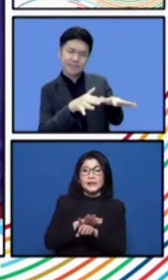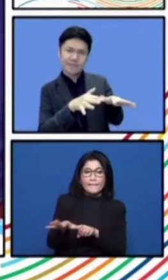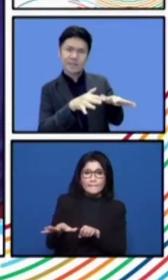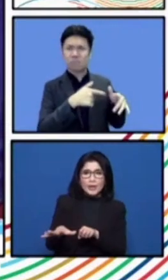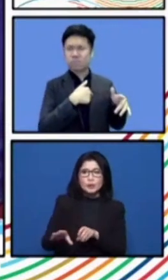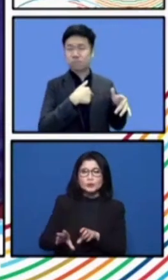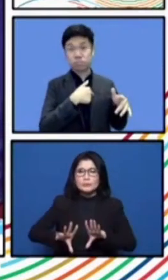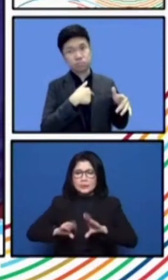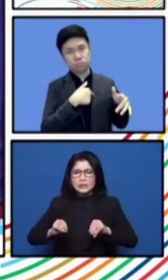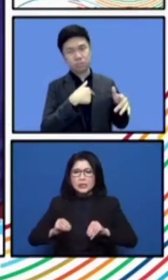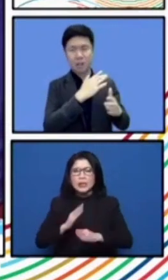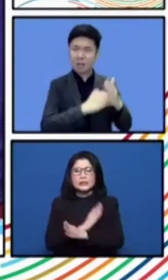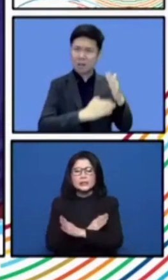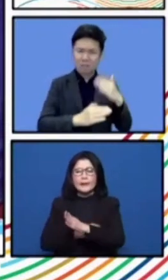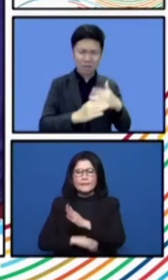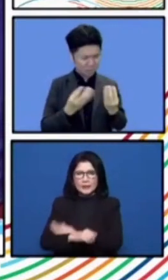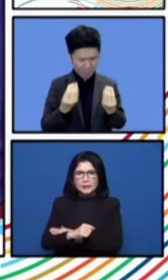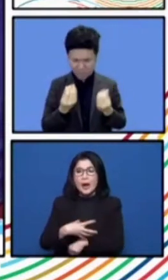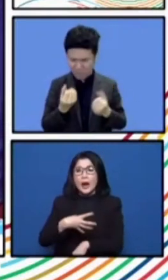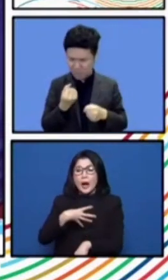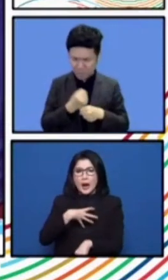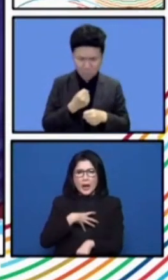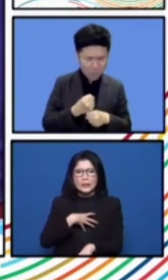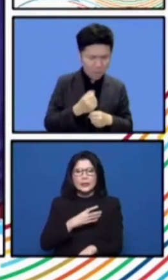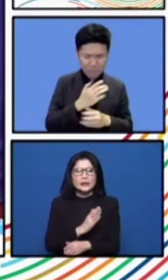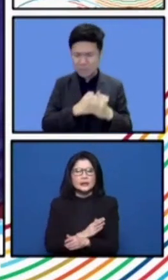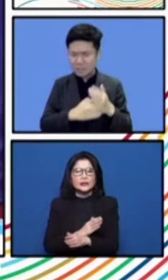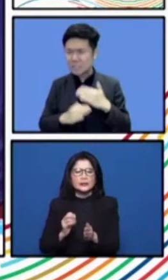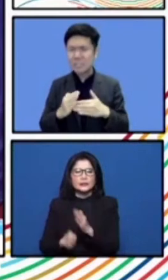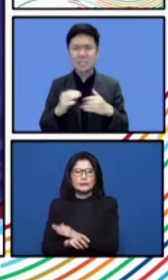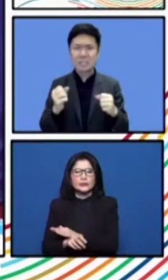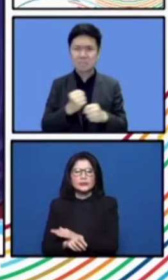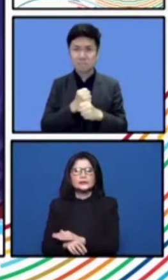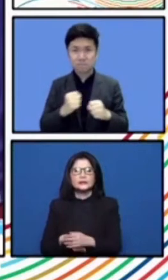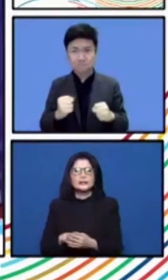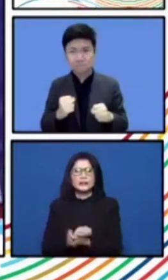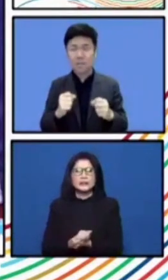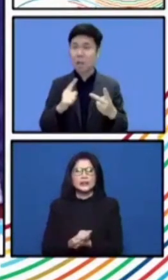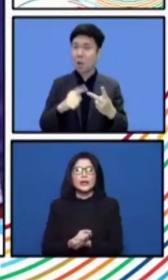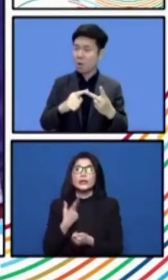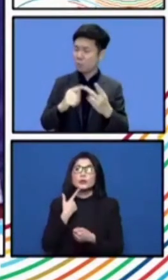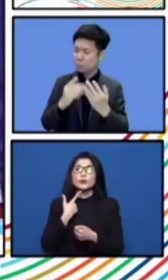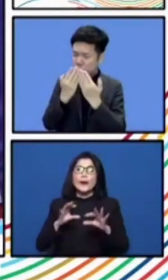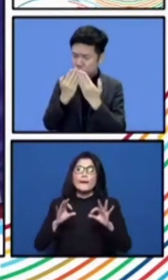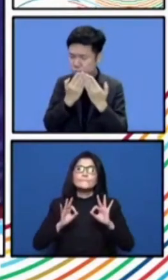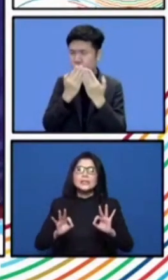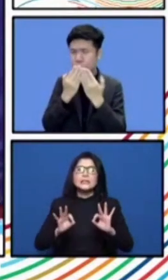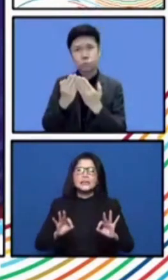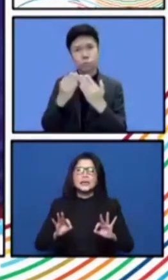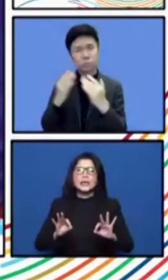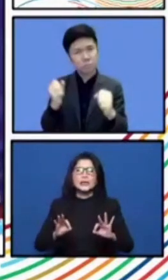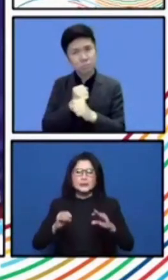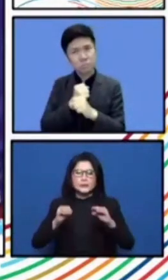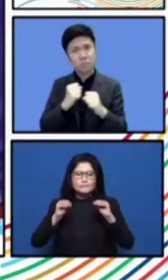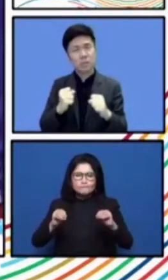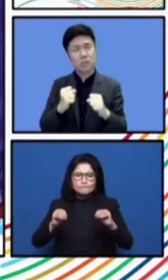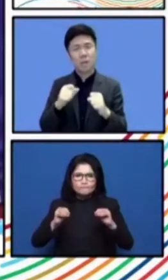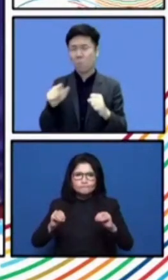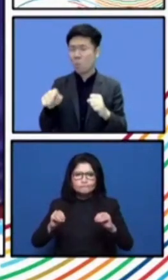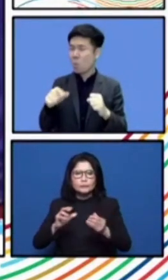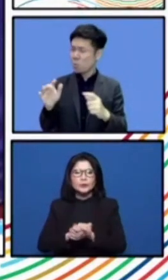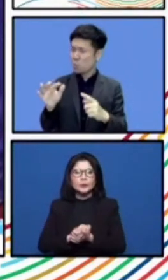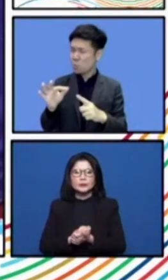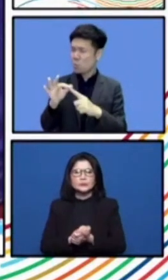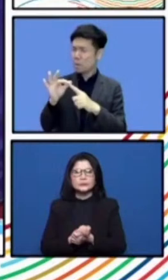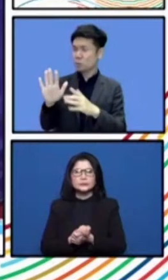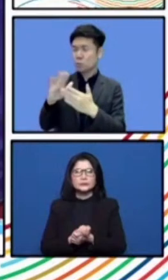right to earn a living the education or person with disabilities whether in in special education schools or